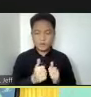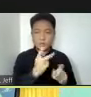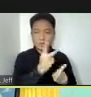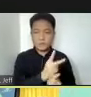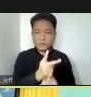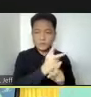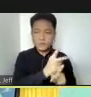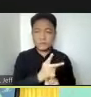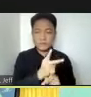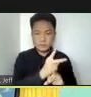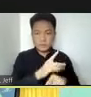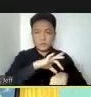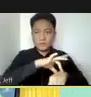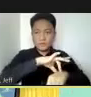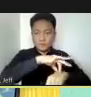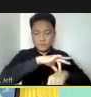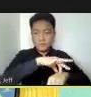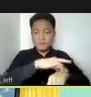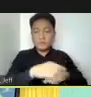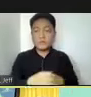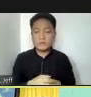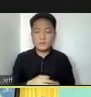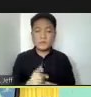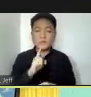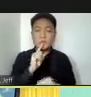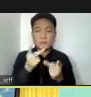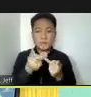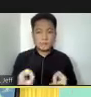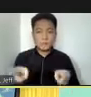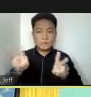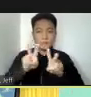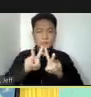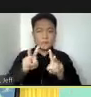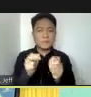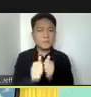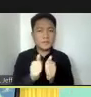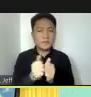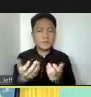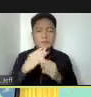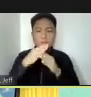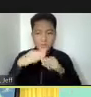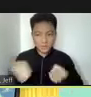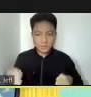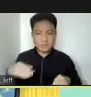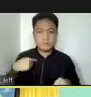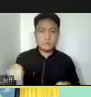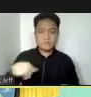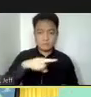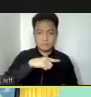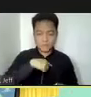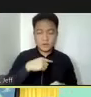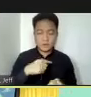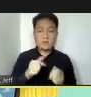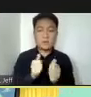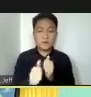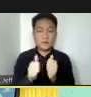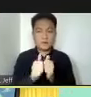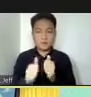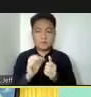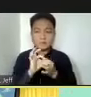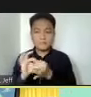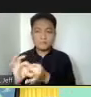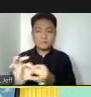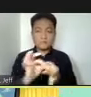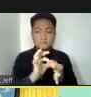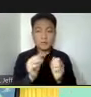us, is harmony with your creator and its creation, and also harmony with ourselves